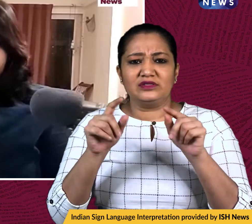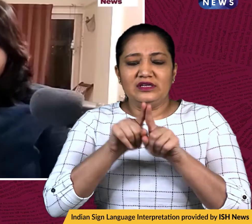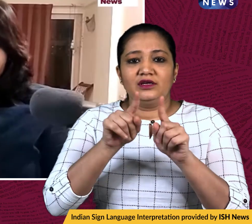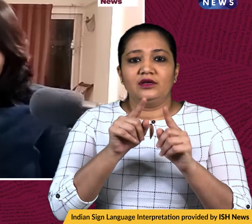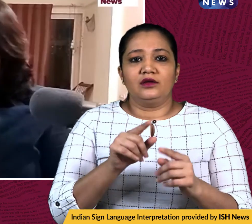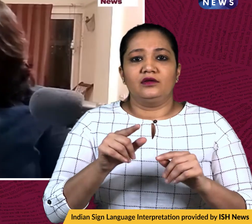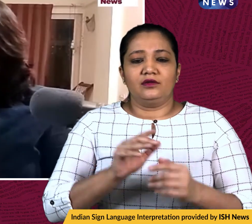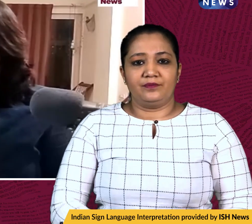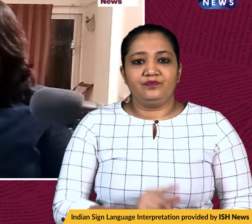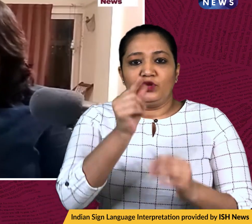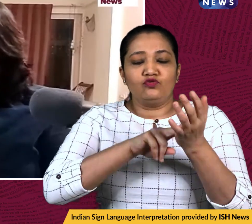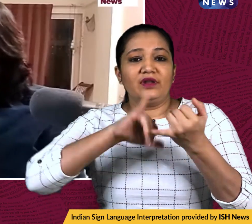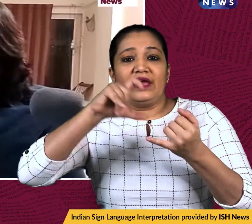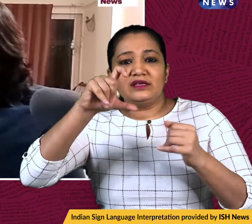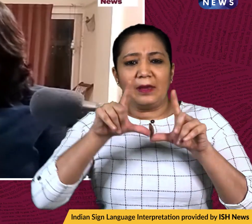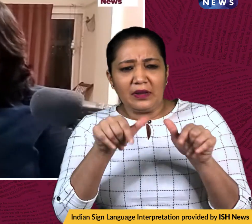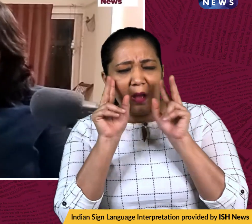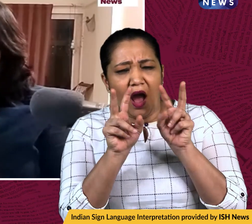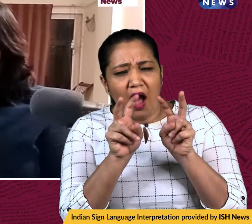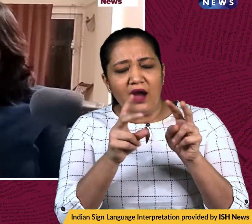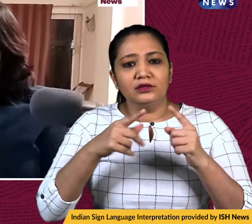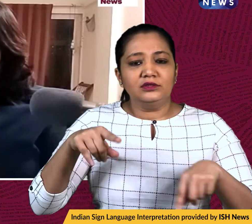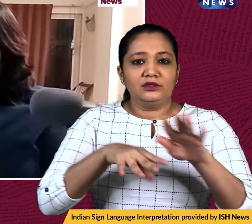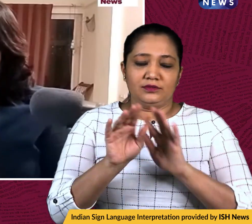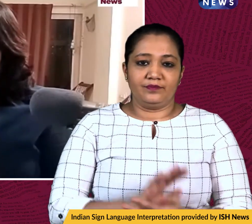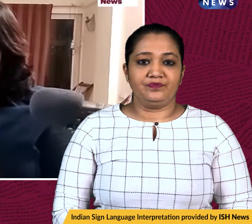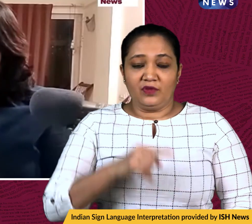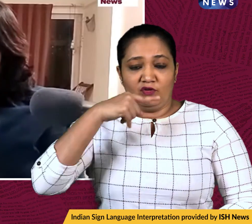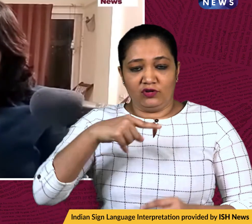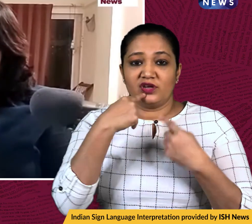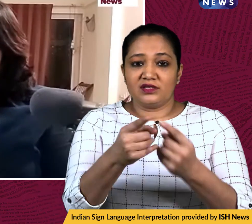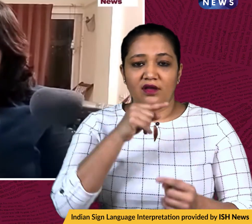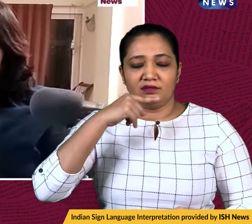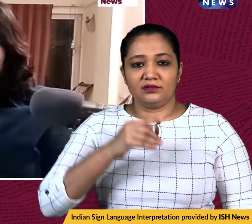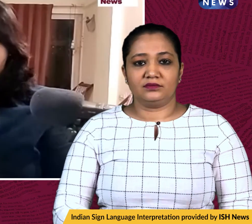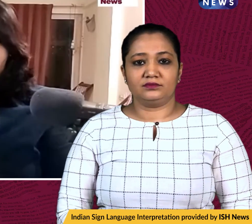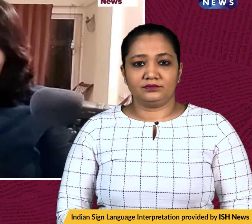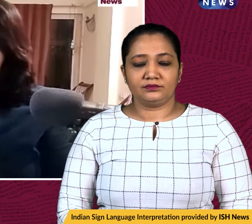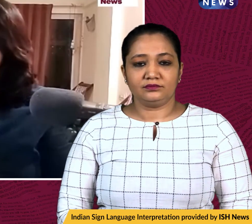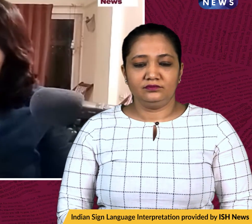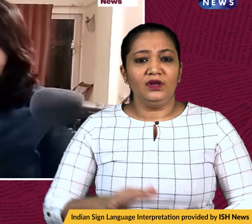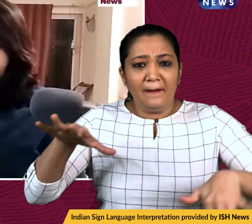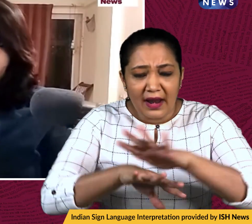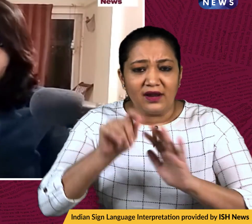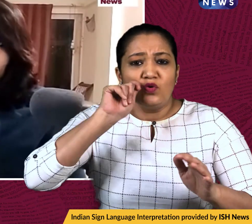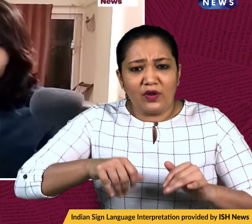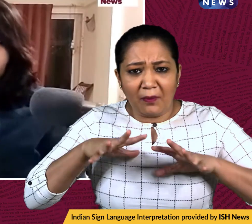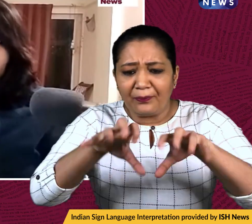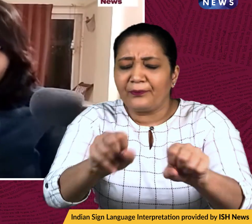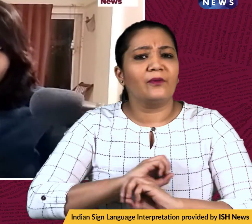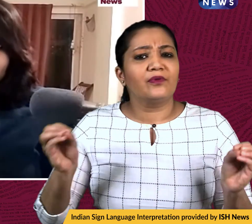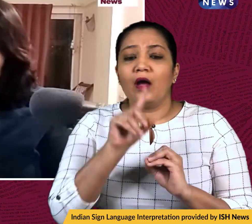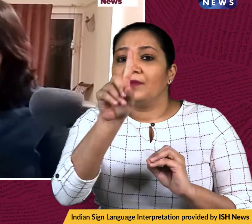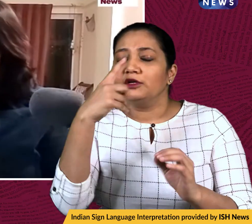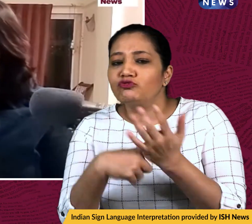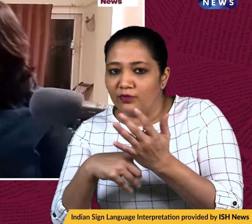watched UN sessions in years. Remember, Russia has said that it does not plan on invading Ukraine, but